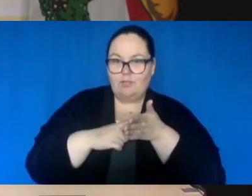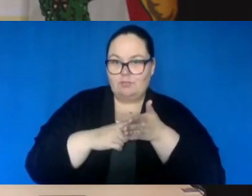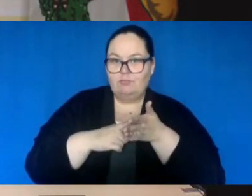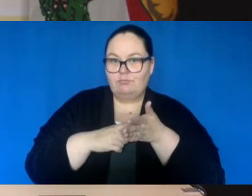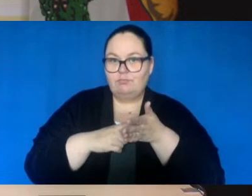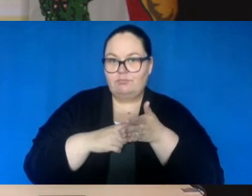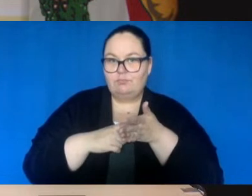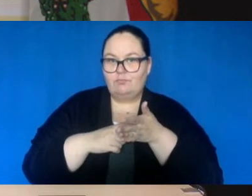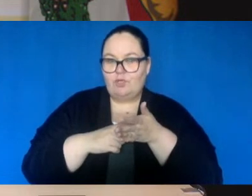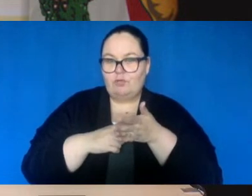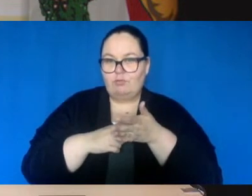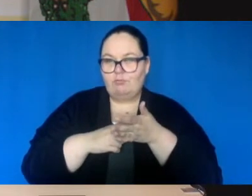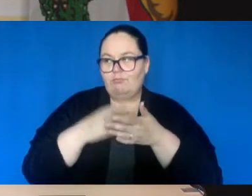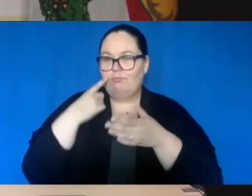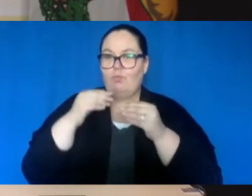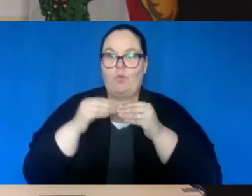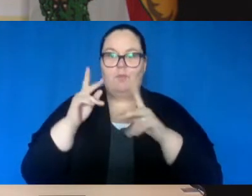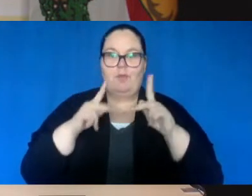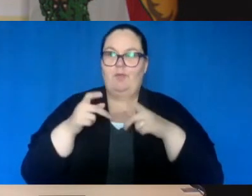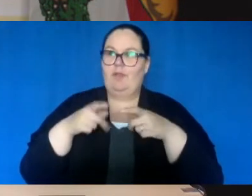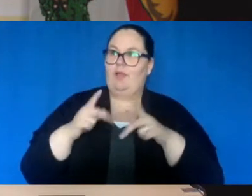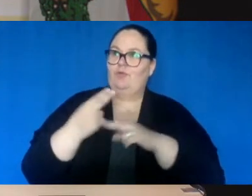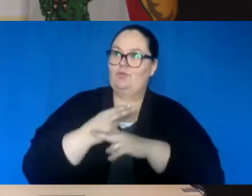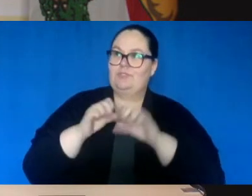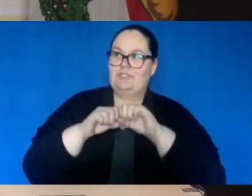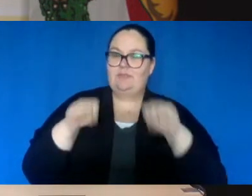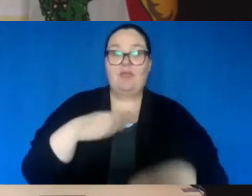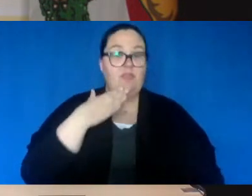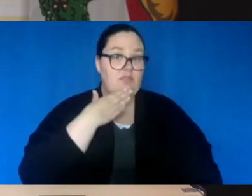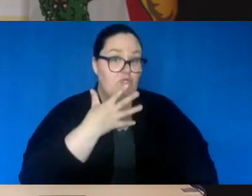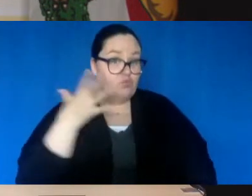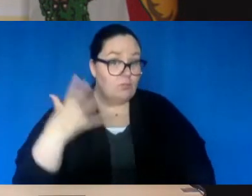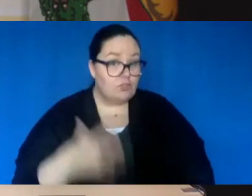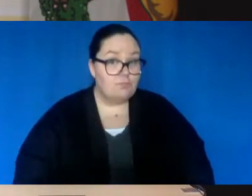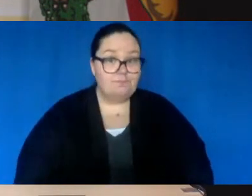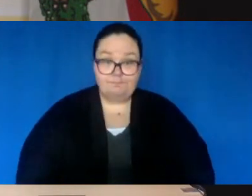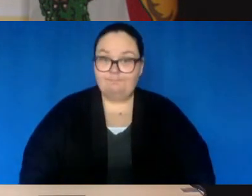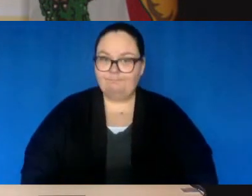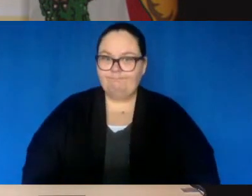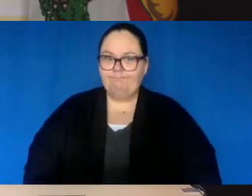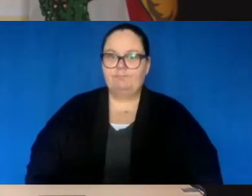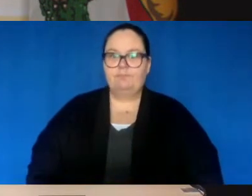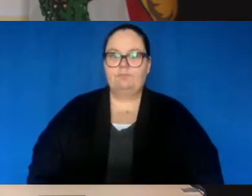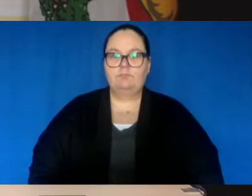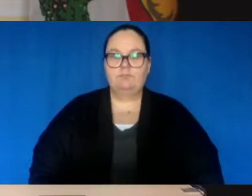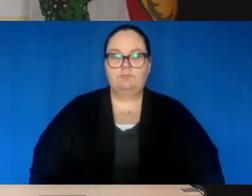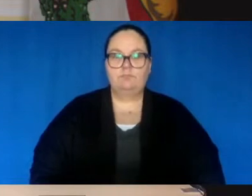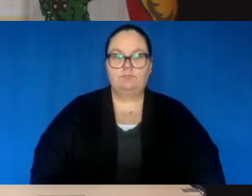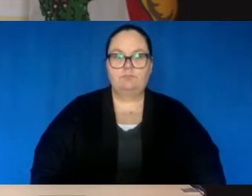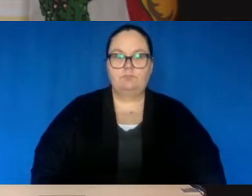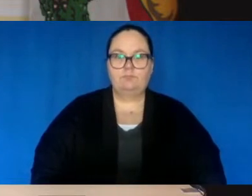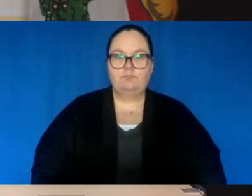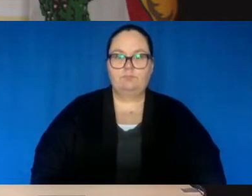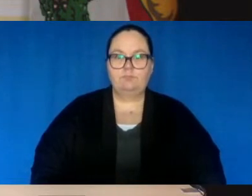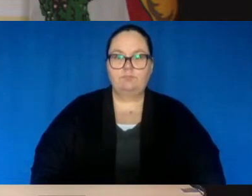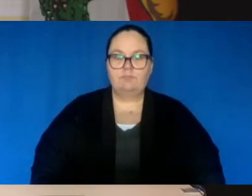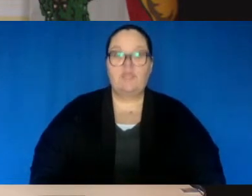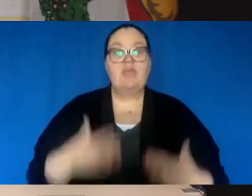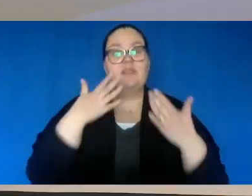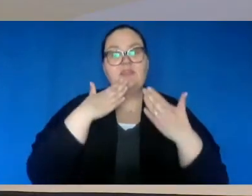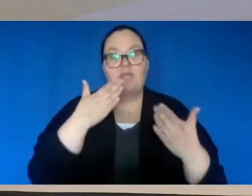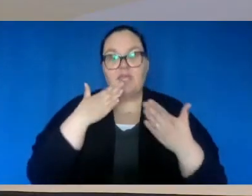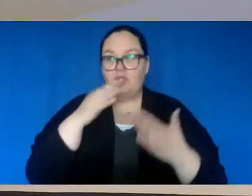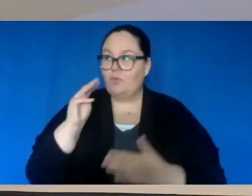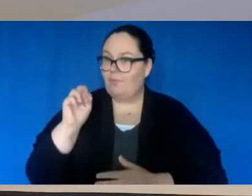within our system. Okay, thanks for that. You're welcome. So thank you very much,